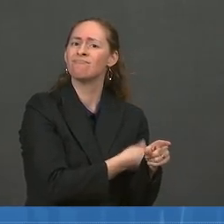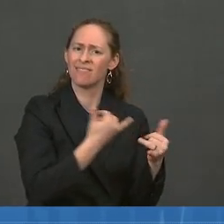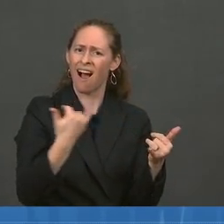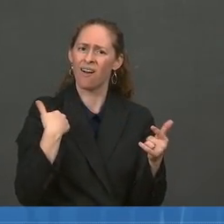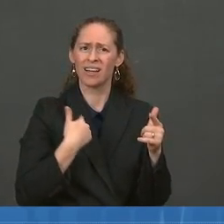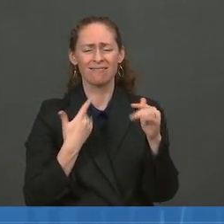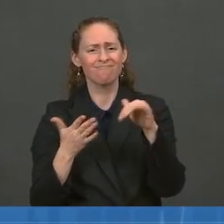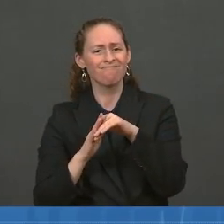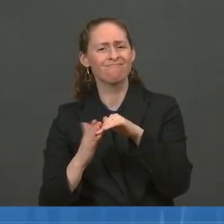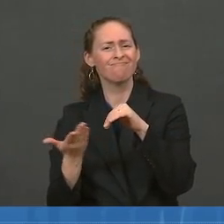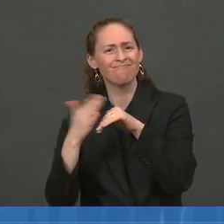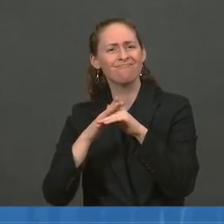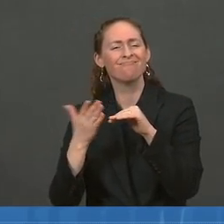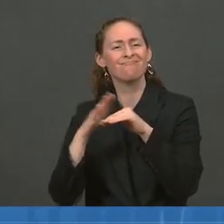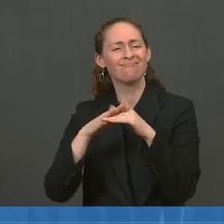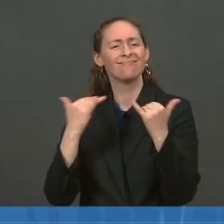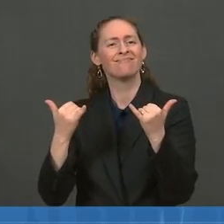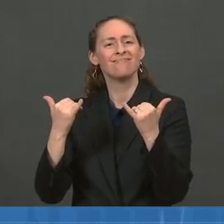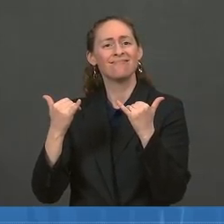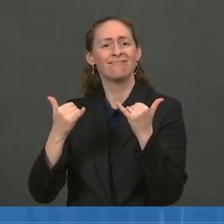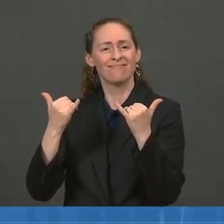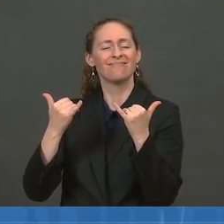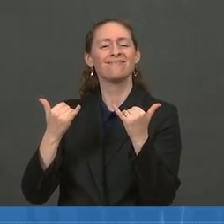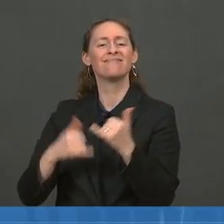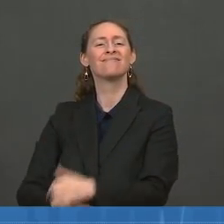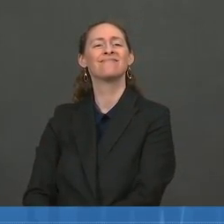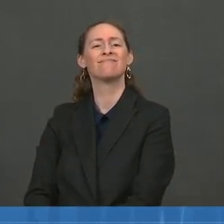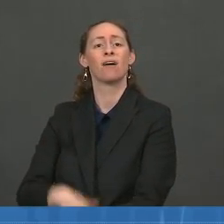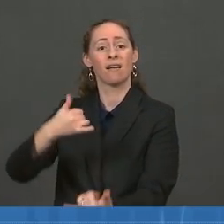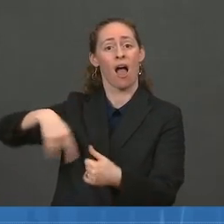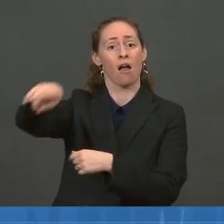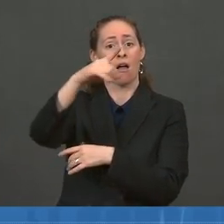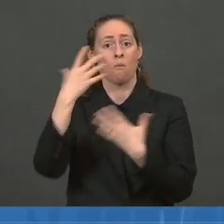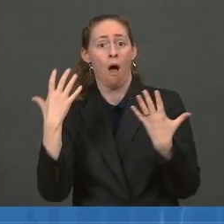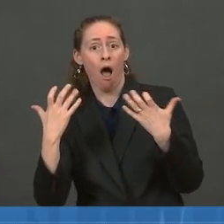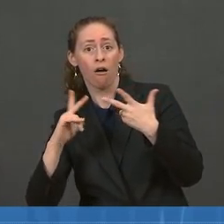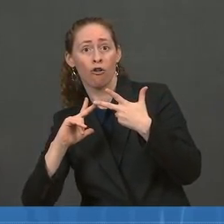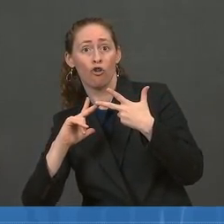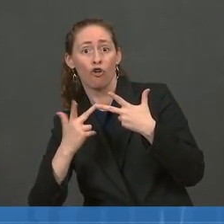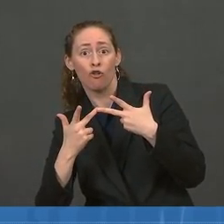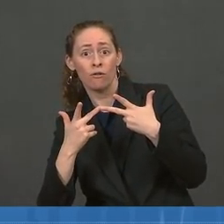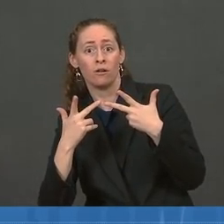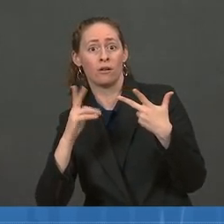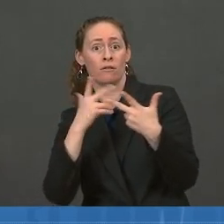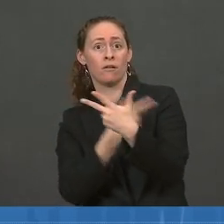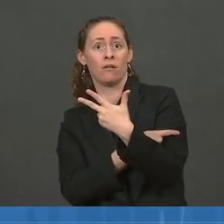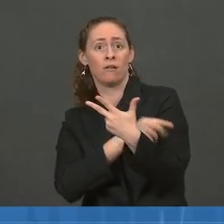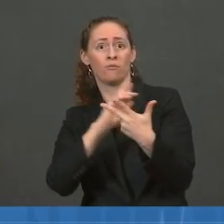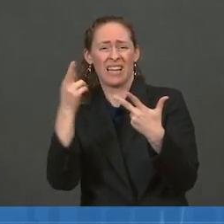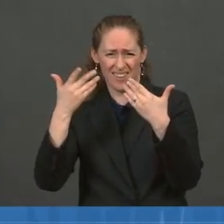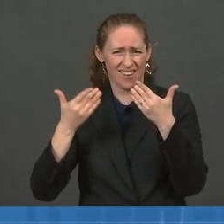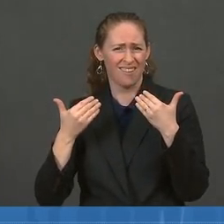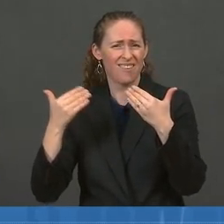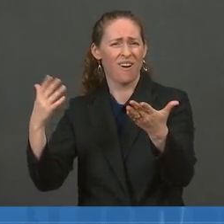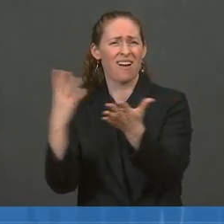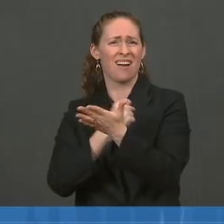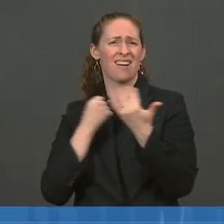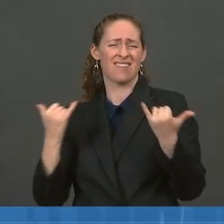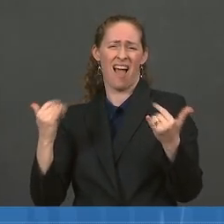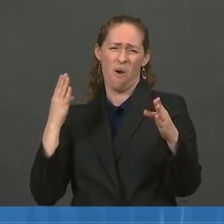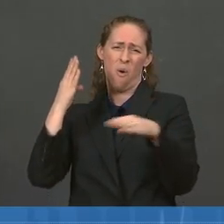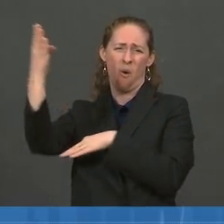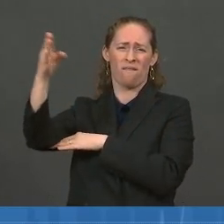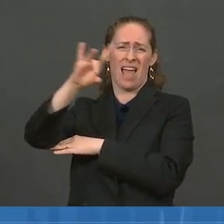at 80,000 locations across the country. More than 100 million adults are